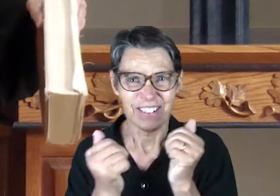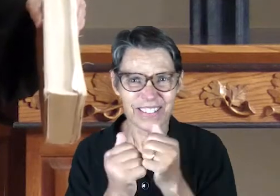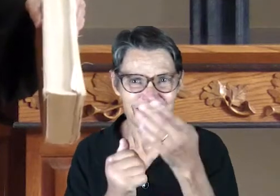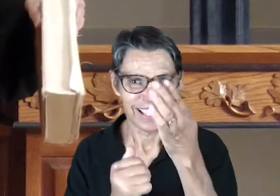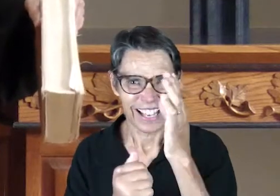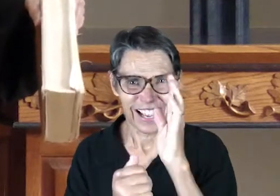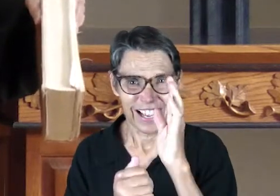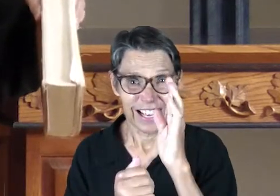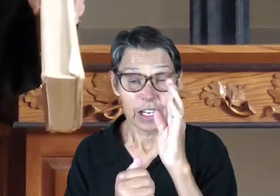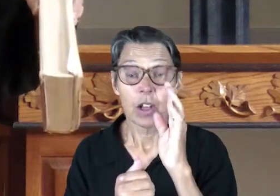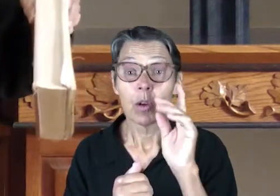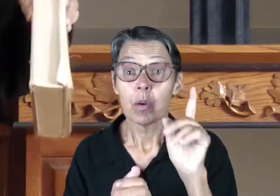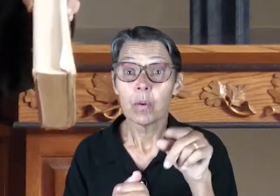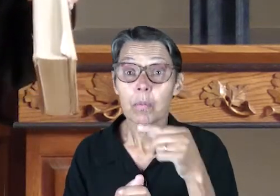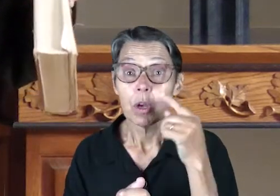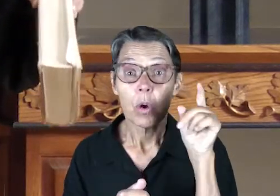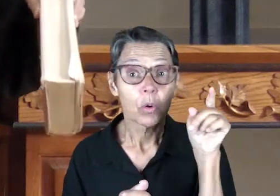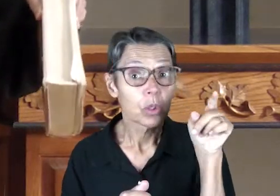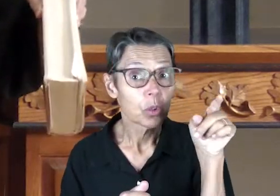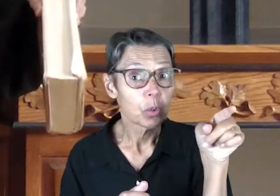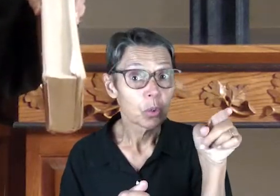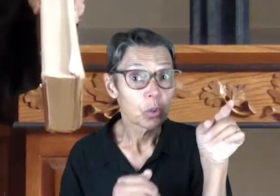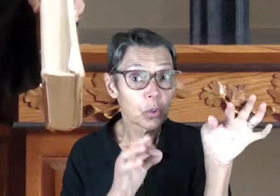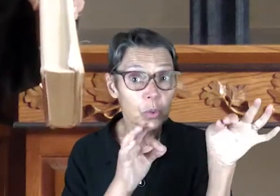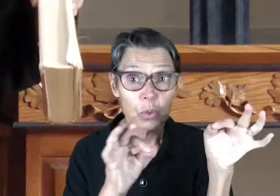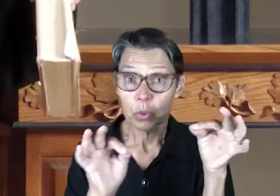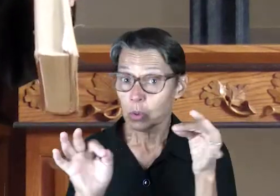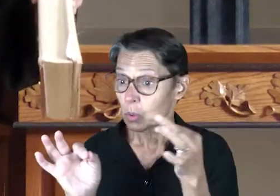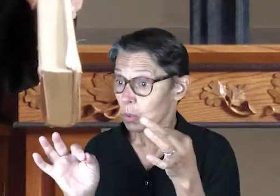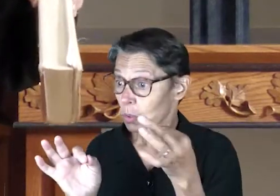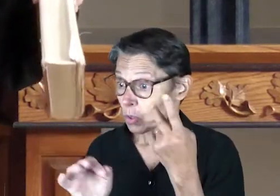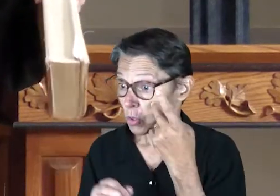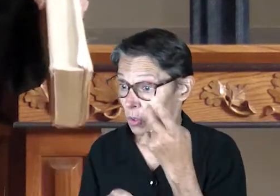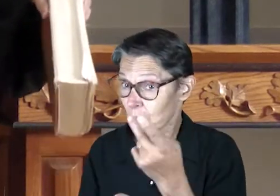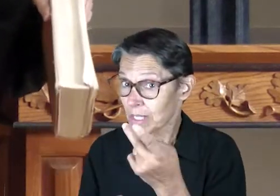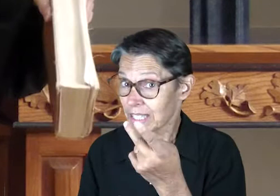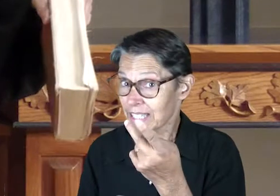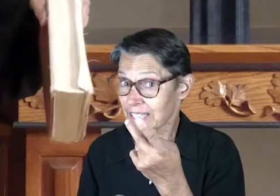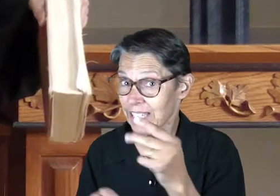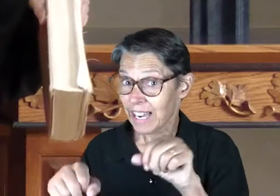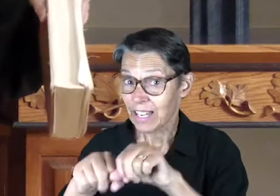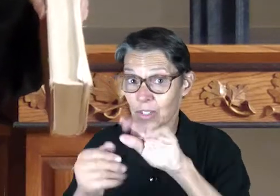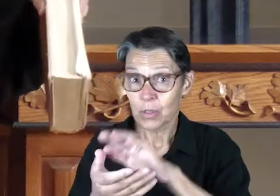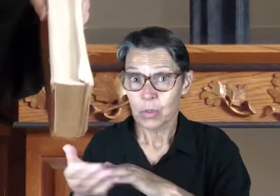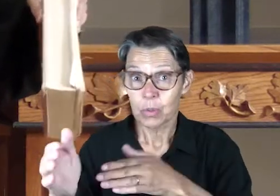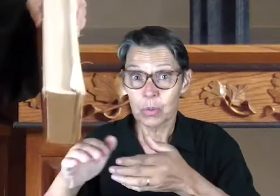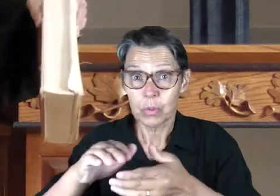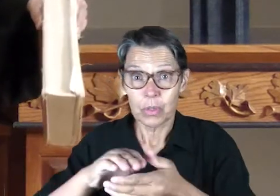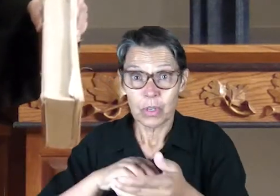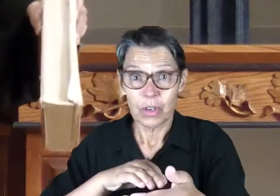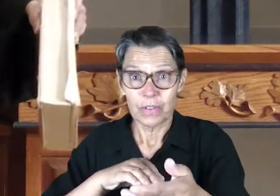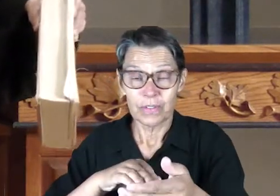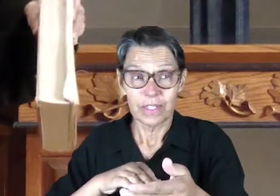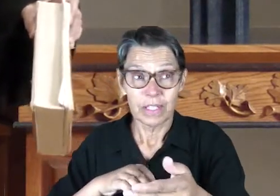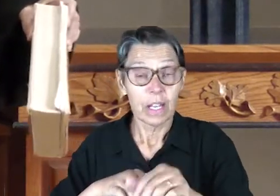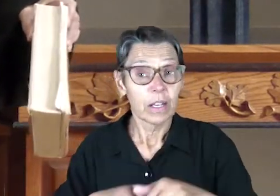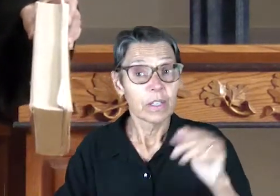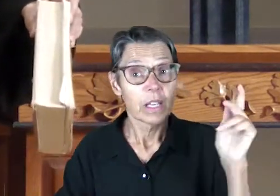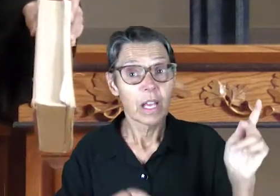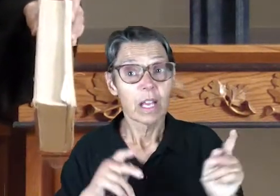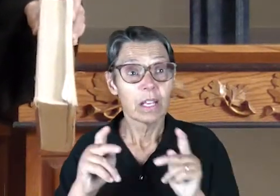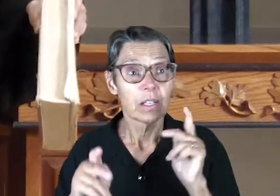God. But only he who turns to see takes off his